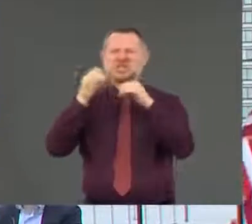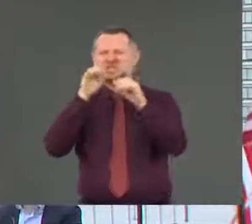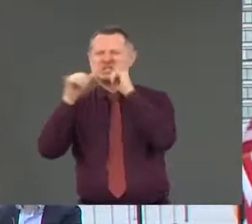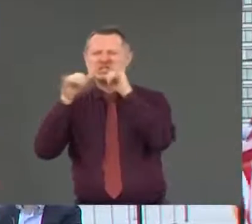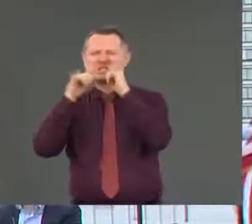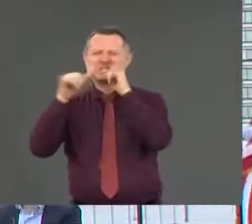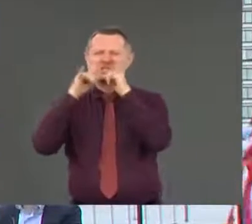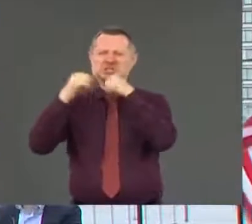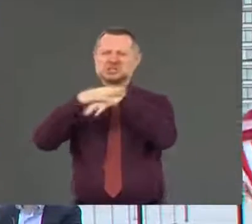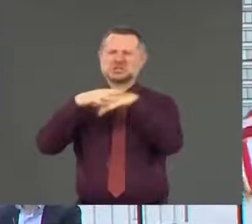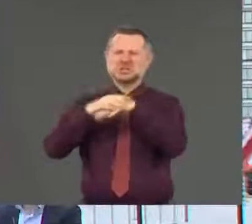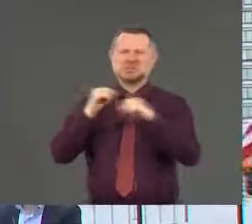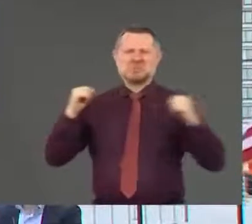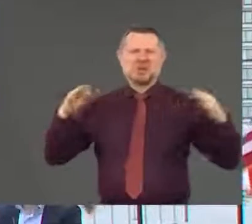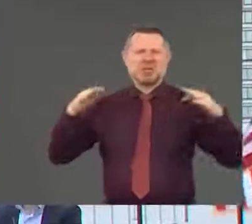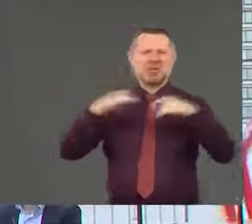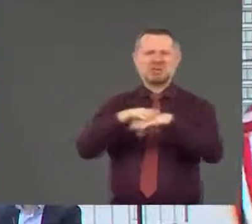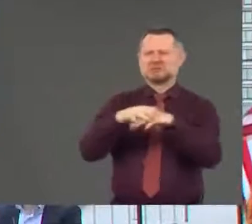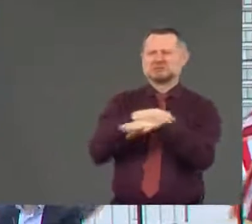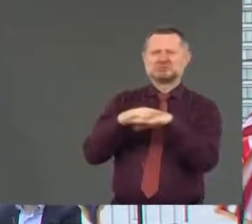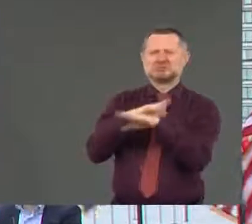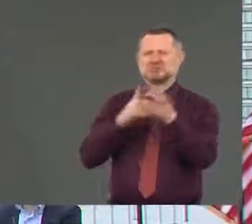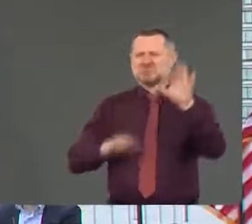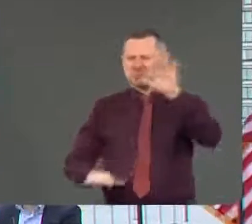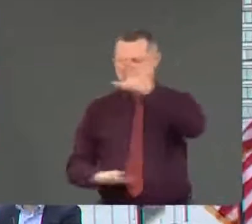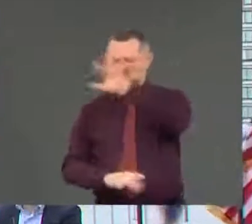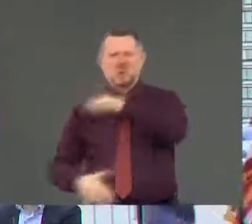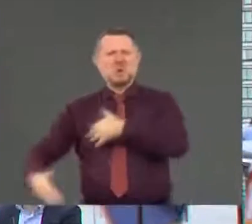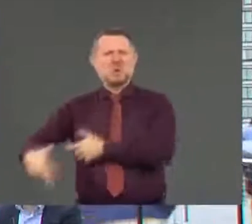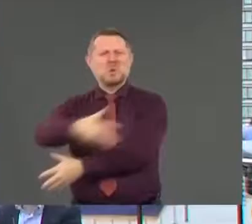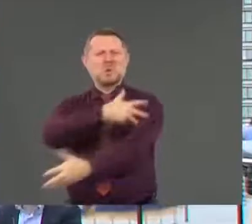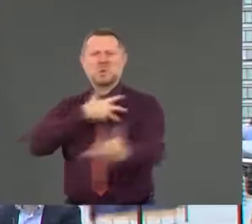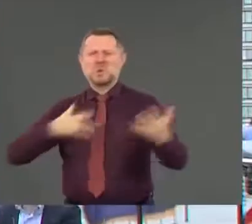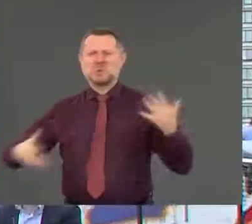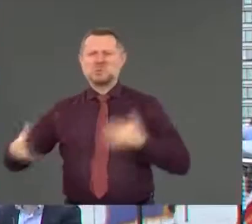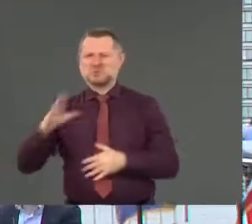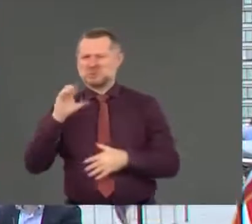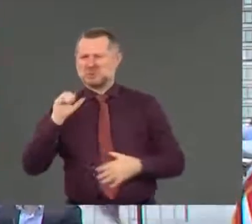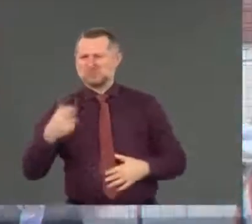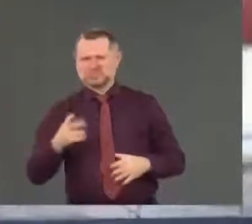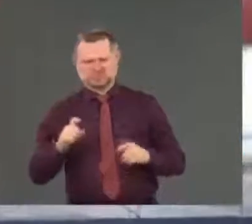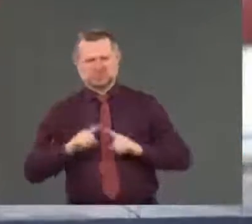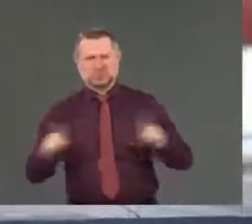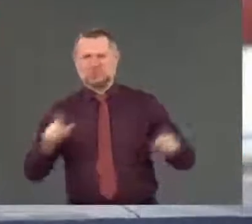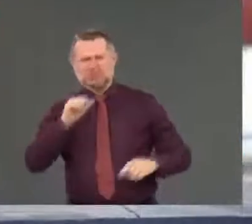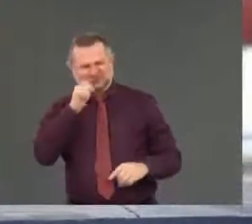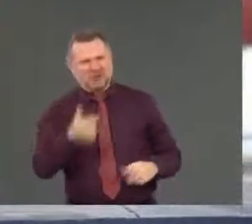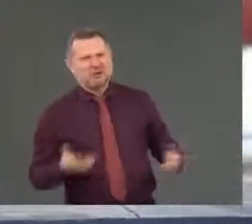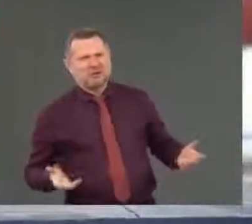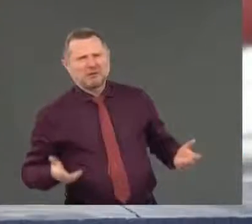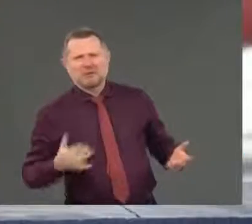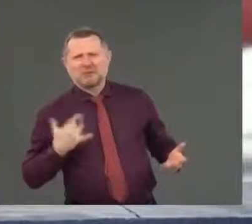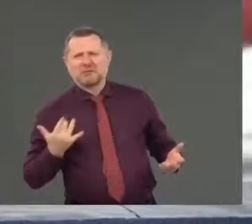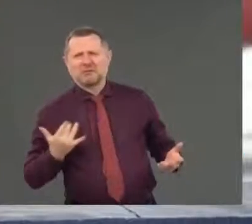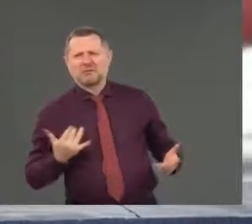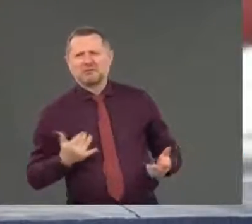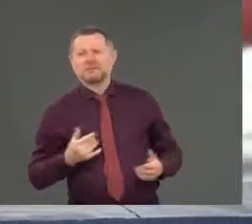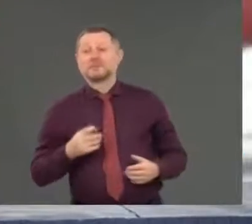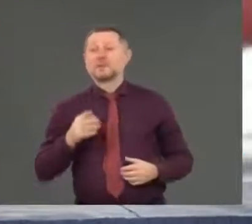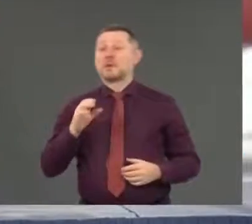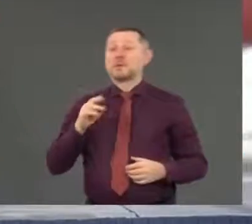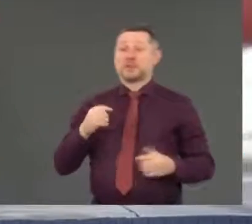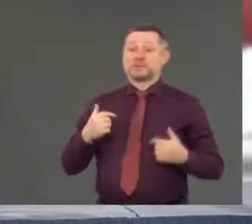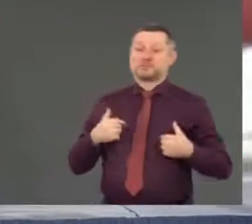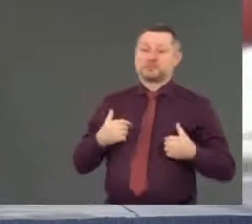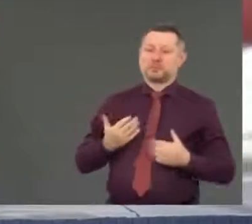mass gatherings in pools and beaches and no social distancing? Yeah, look, I'm a native-born New Yorker,